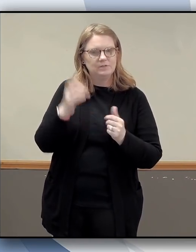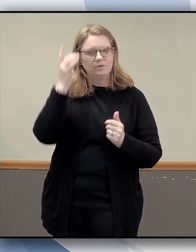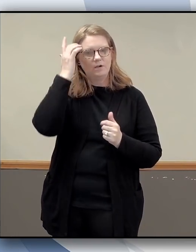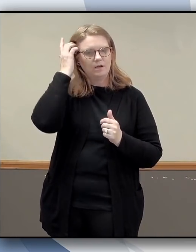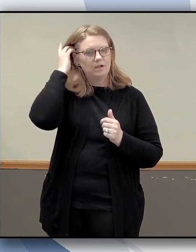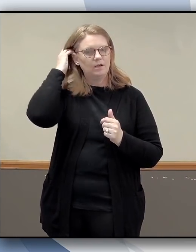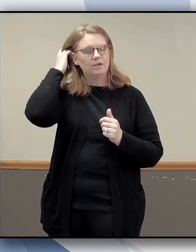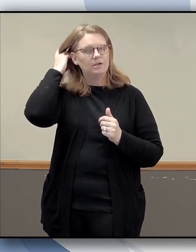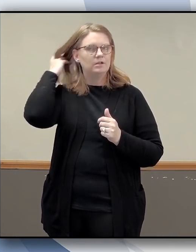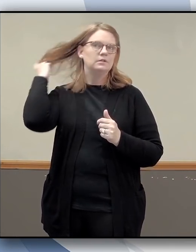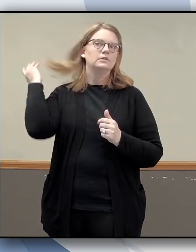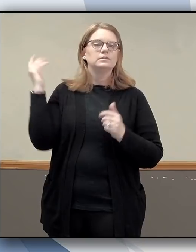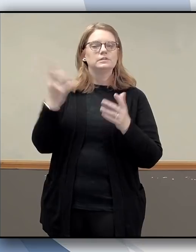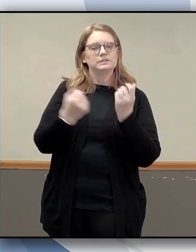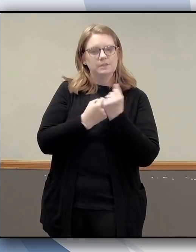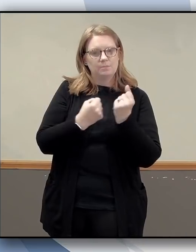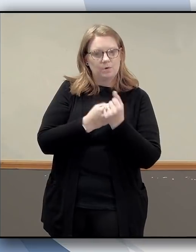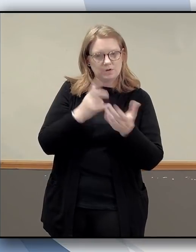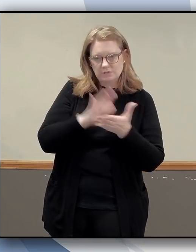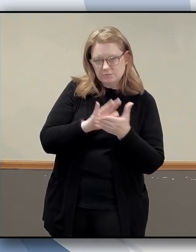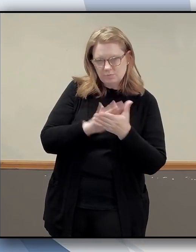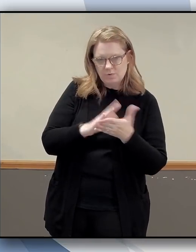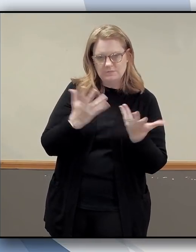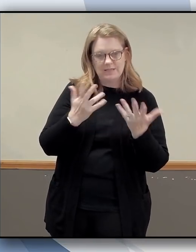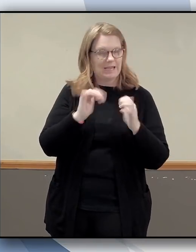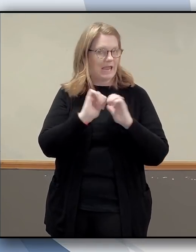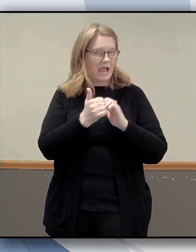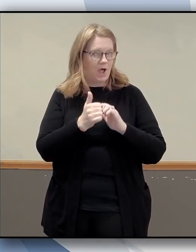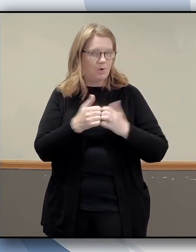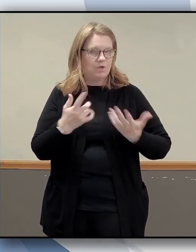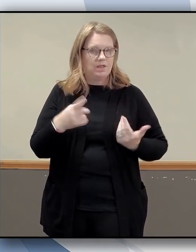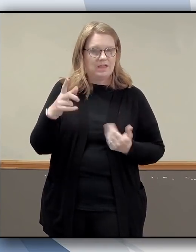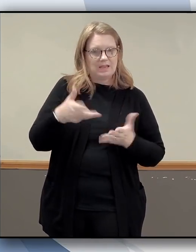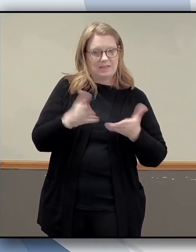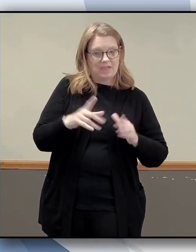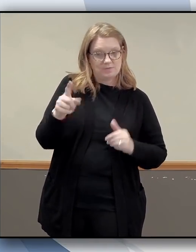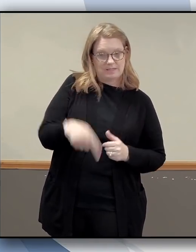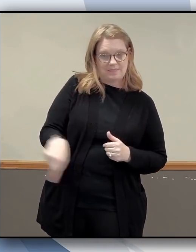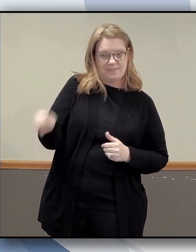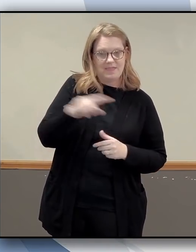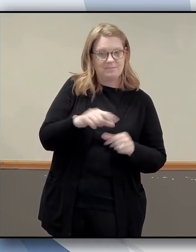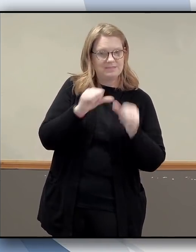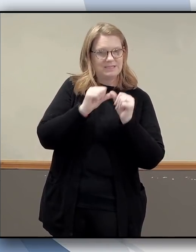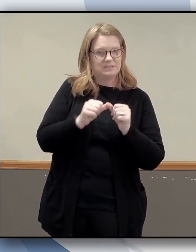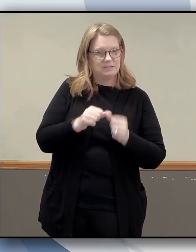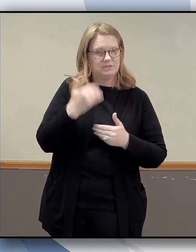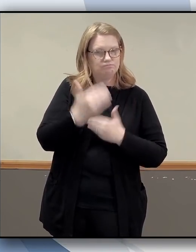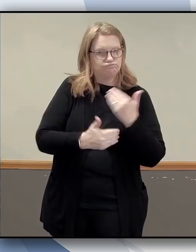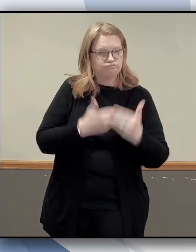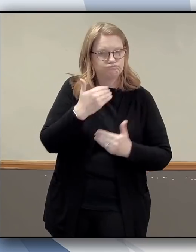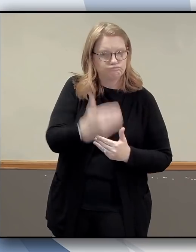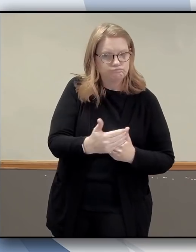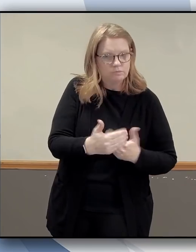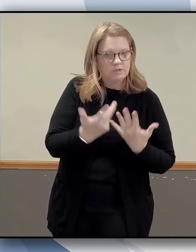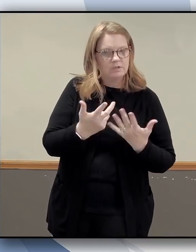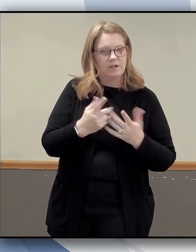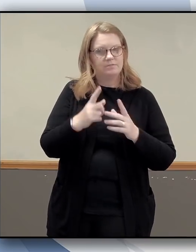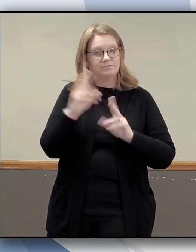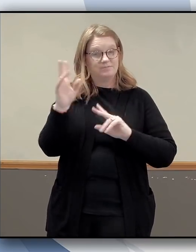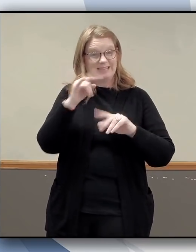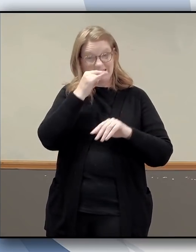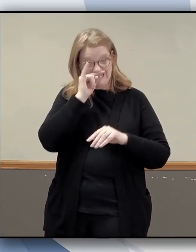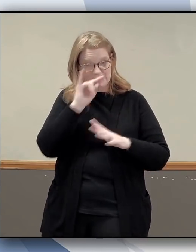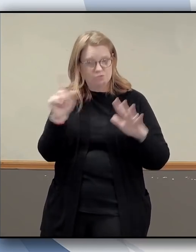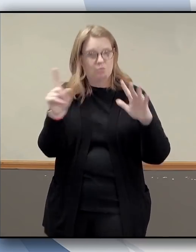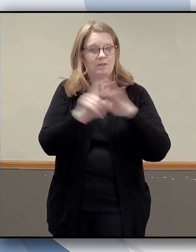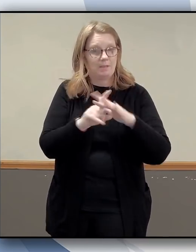support our schools, and we have to do that in a way which allows them to continue on this strong path towards in-person learning. We know